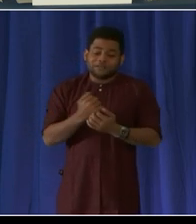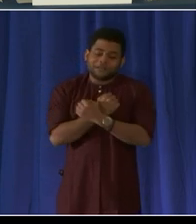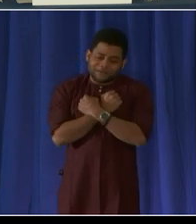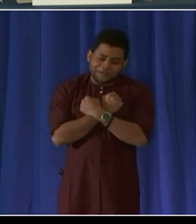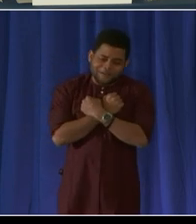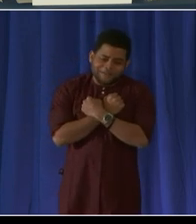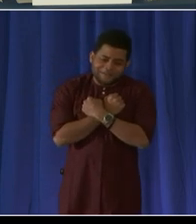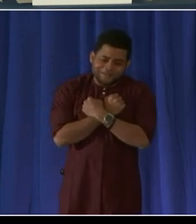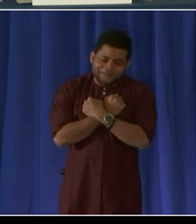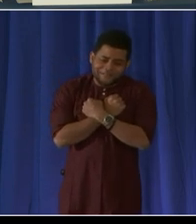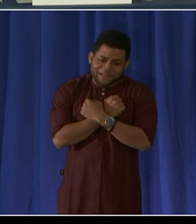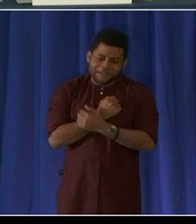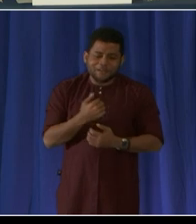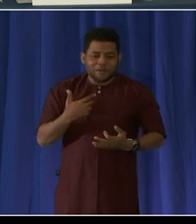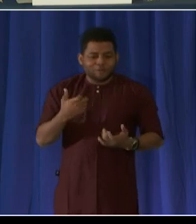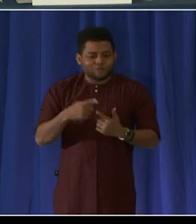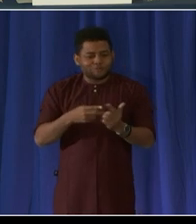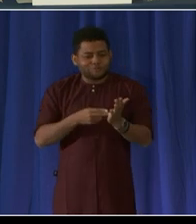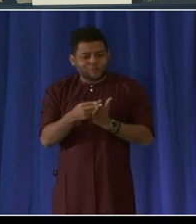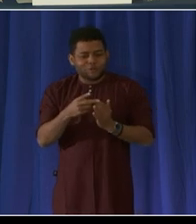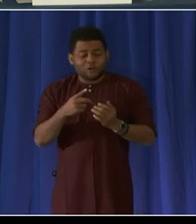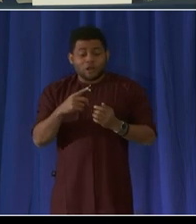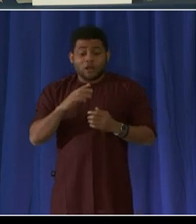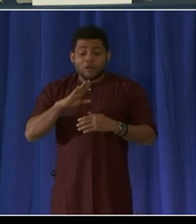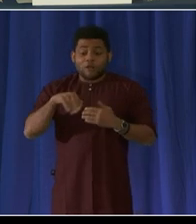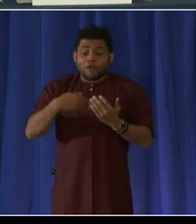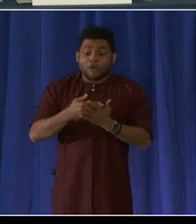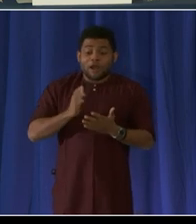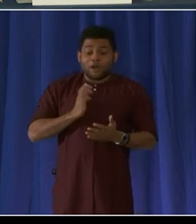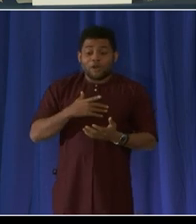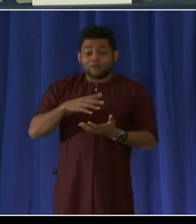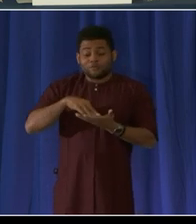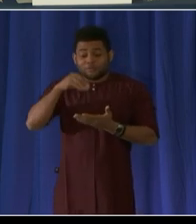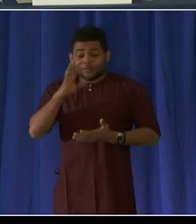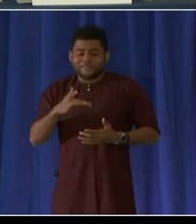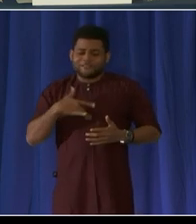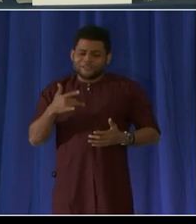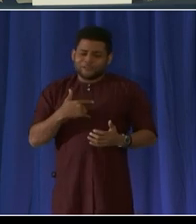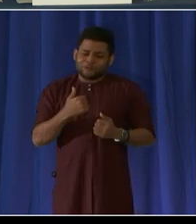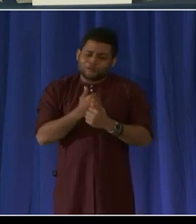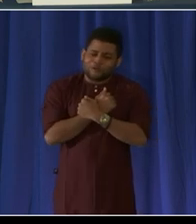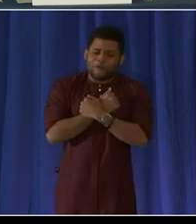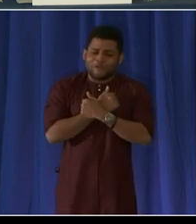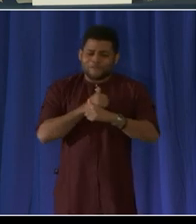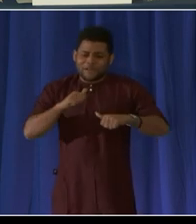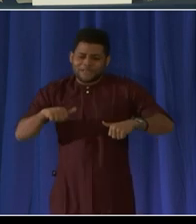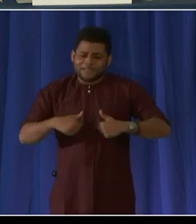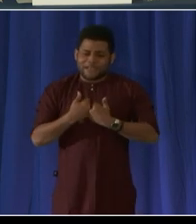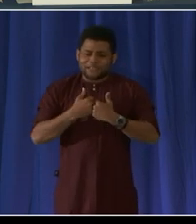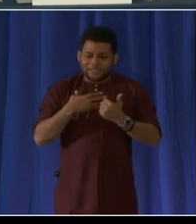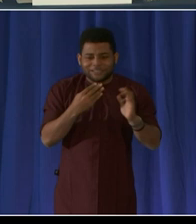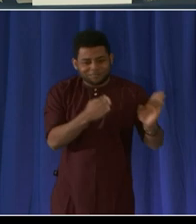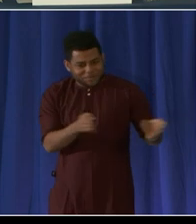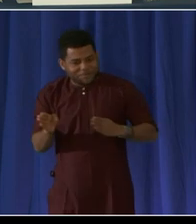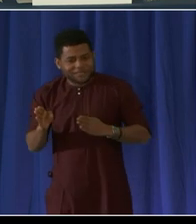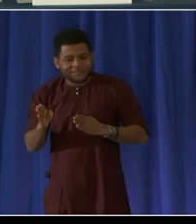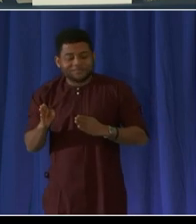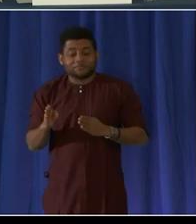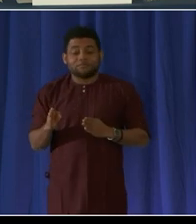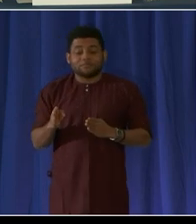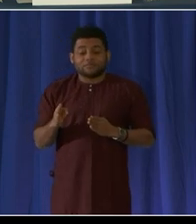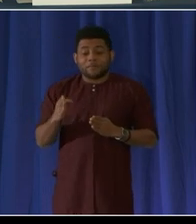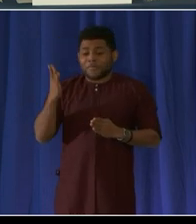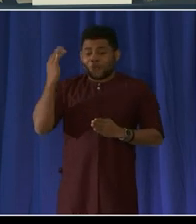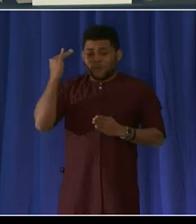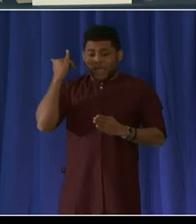of it in a way in which we want to ensure that all of our students feel loved, challenged, and prepared so they can positively